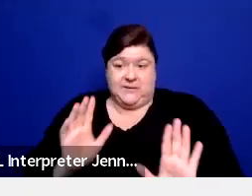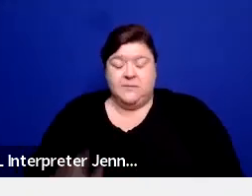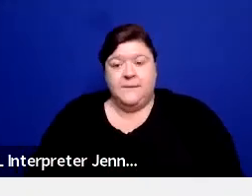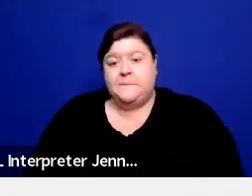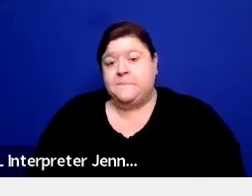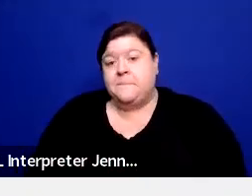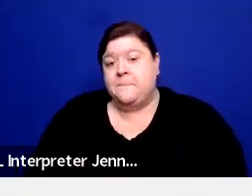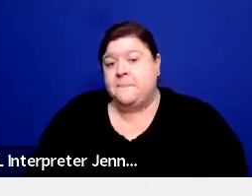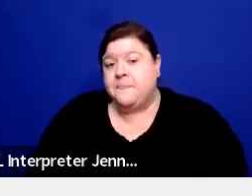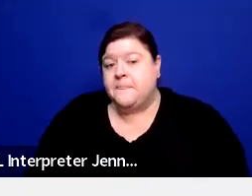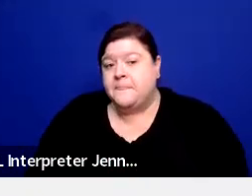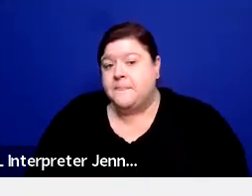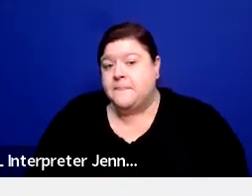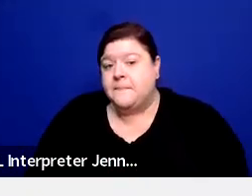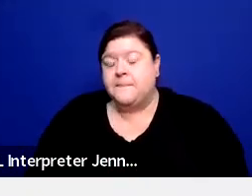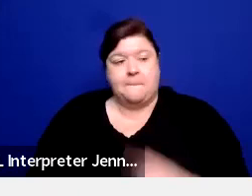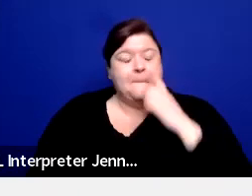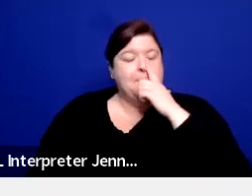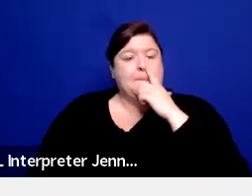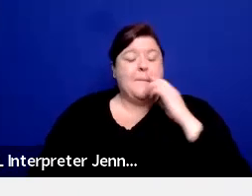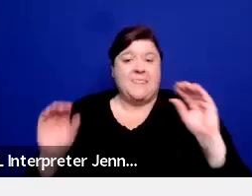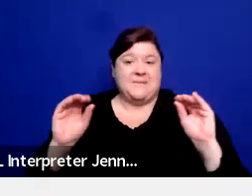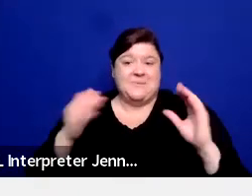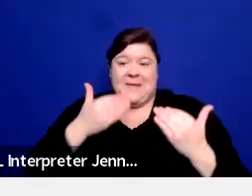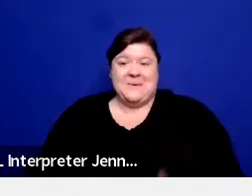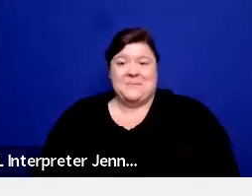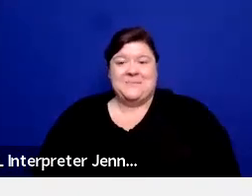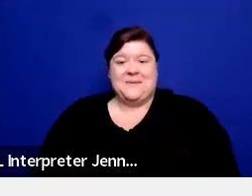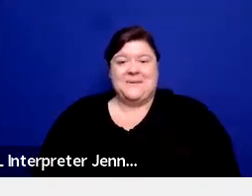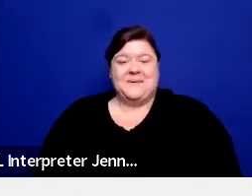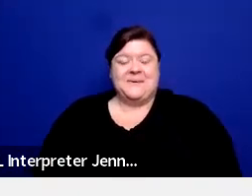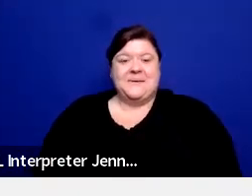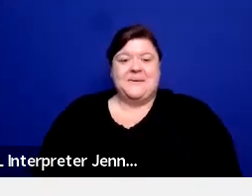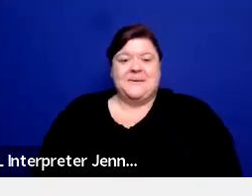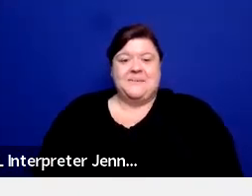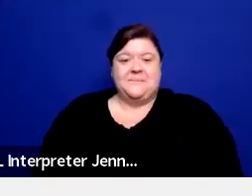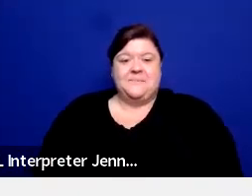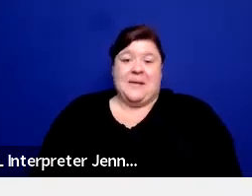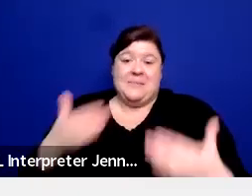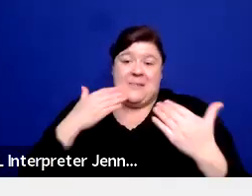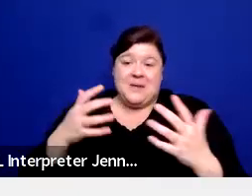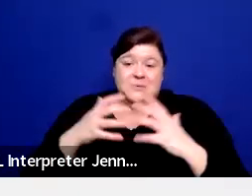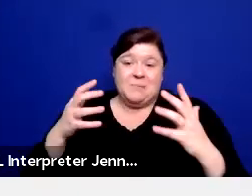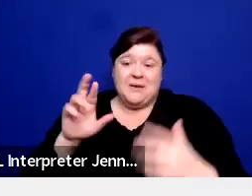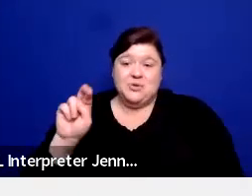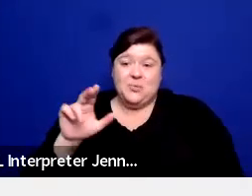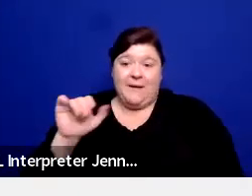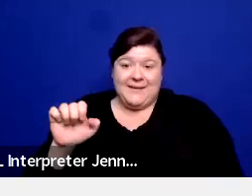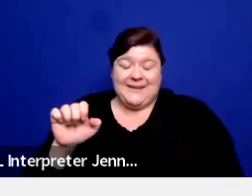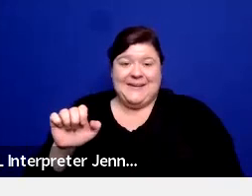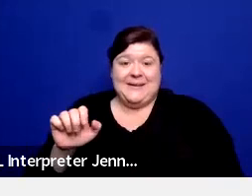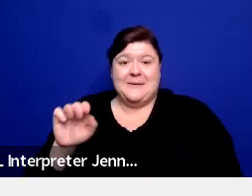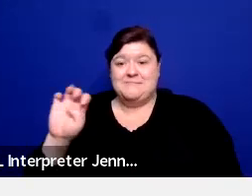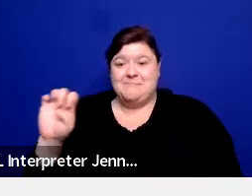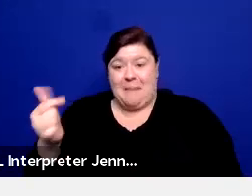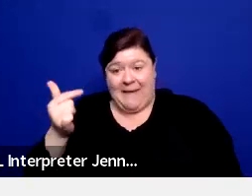No, I don't have anything. Thank you. All right, thank you. Thank you so much, Ronnie,